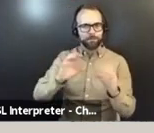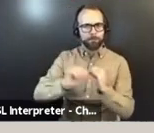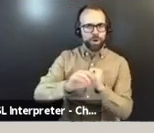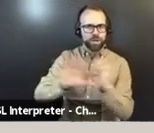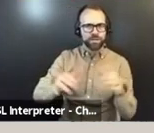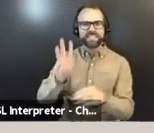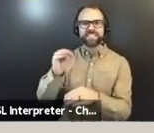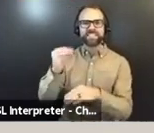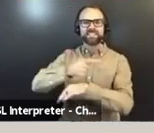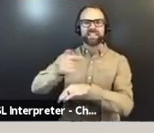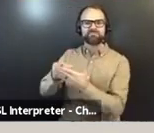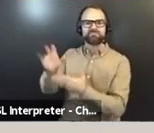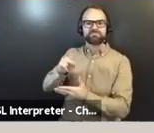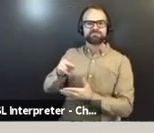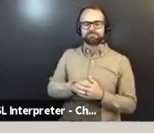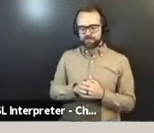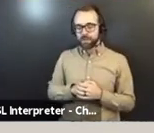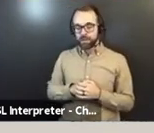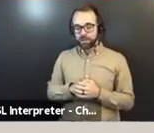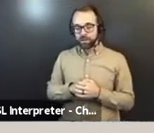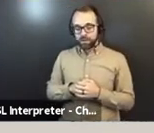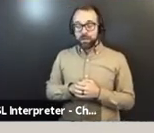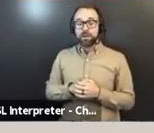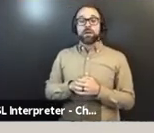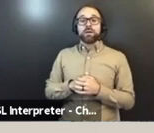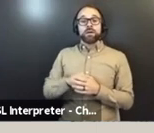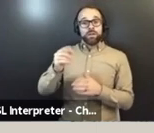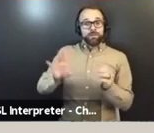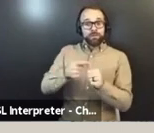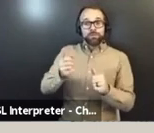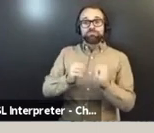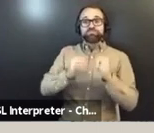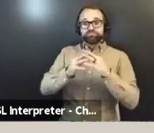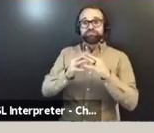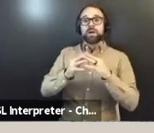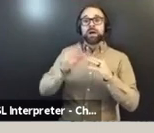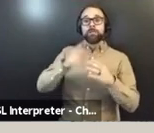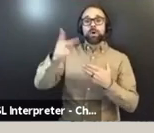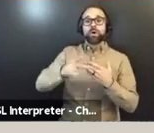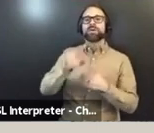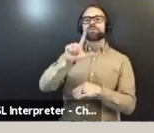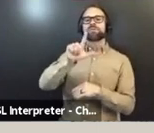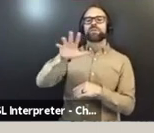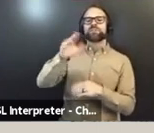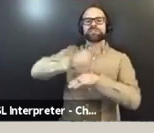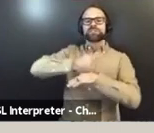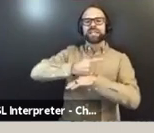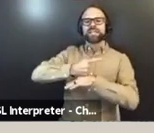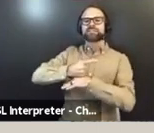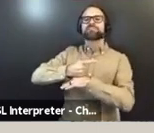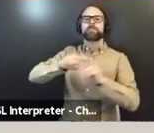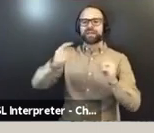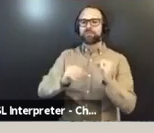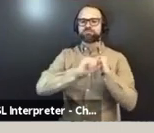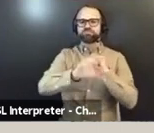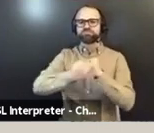turnaround. When they first launched this program, it used to be a 25-day turnaround, but now they've been promoting the program a lot more in